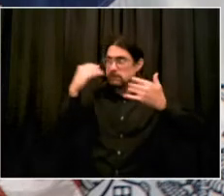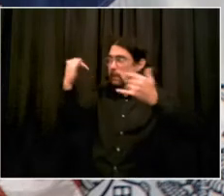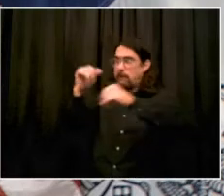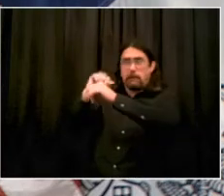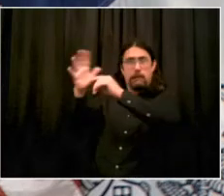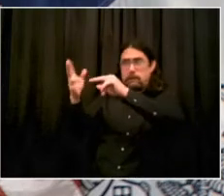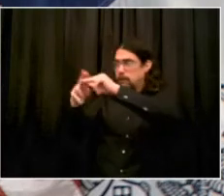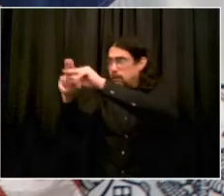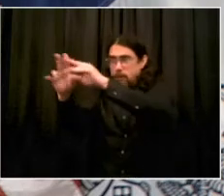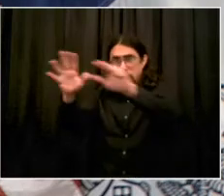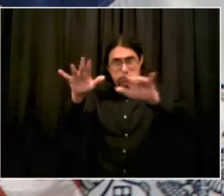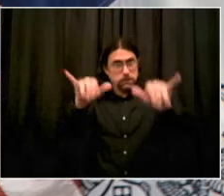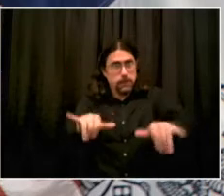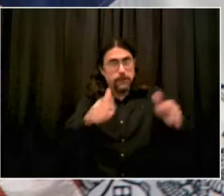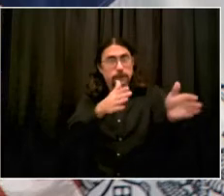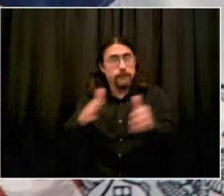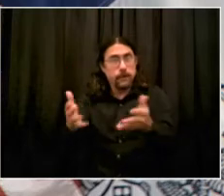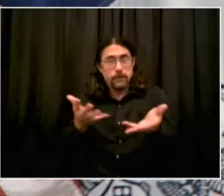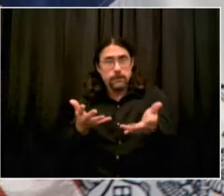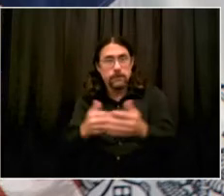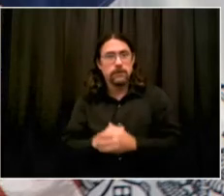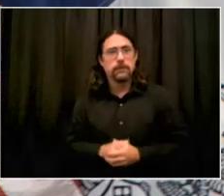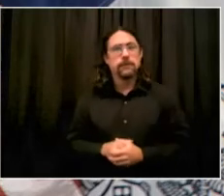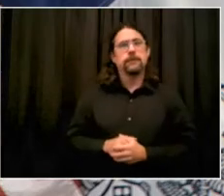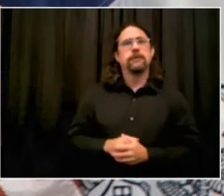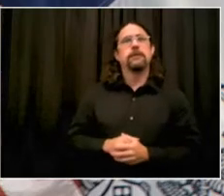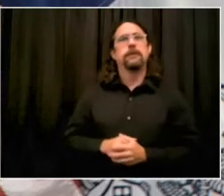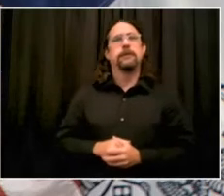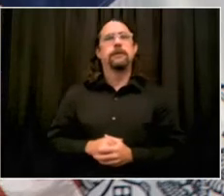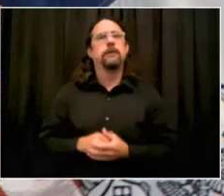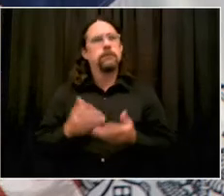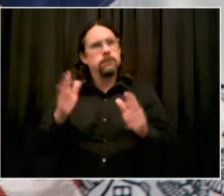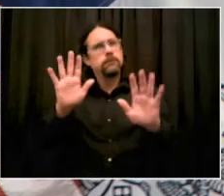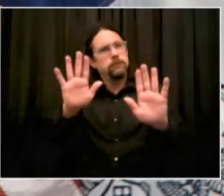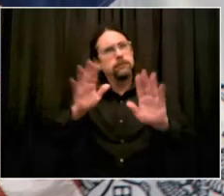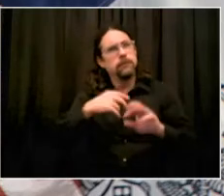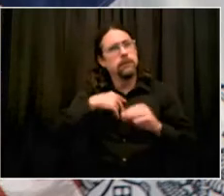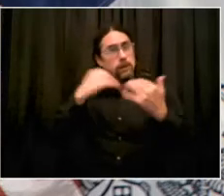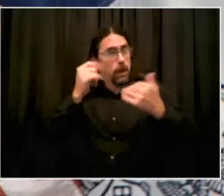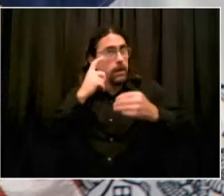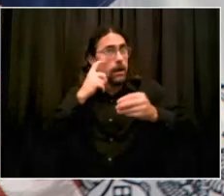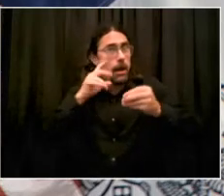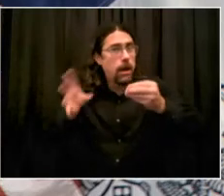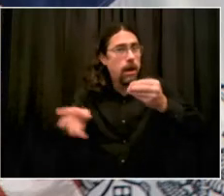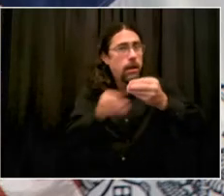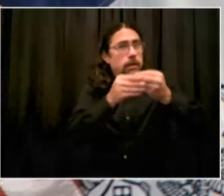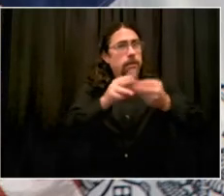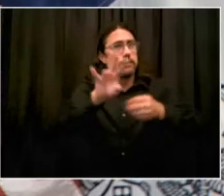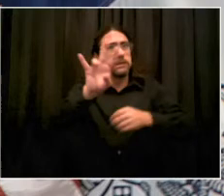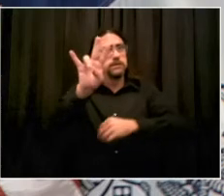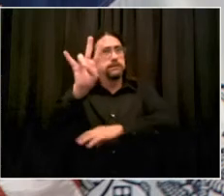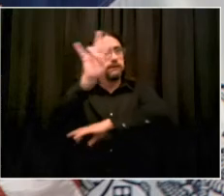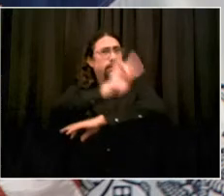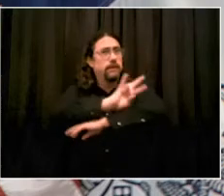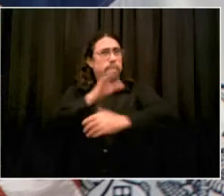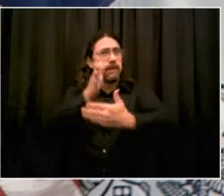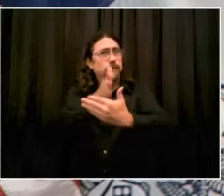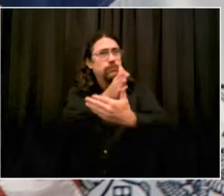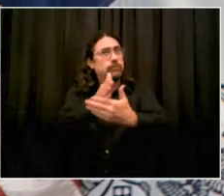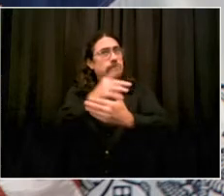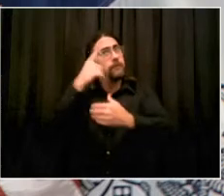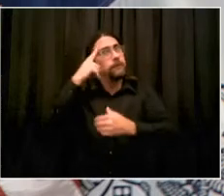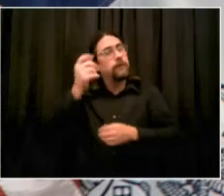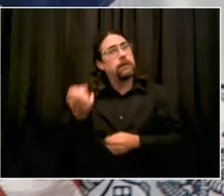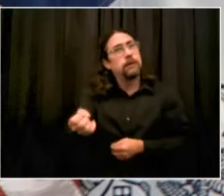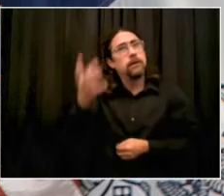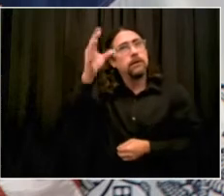1.38 today. We're going to watch that carefully over the next few days. And I said, we'll publicly discuss that each morning. I want us to keep a